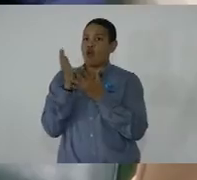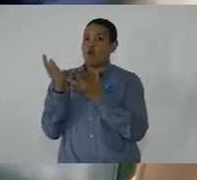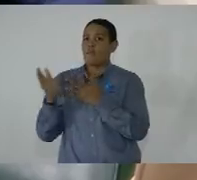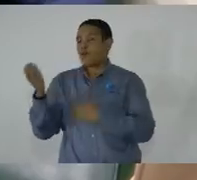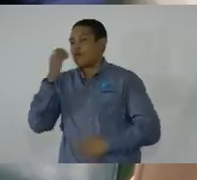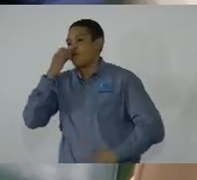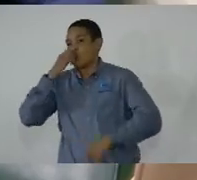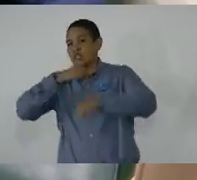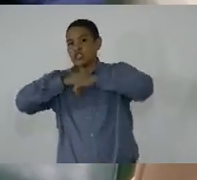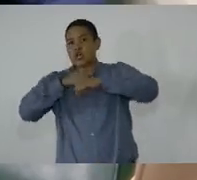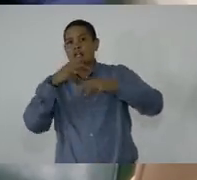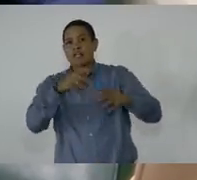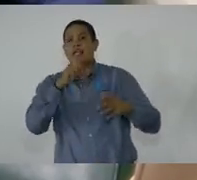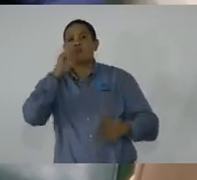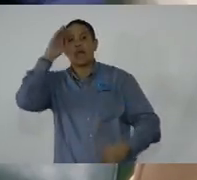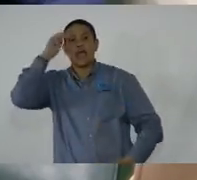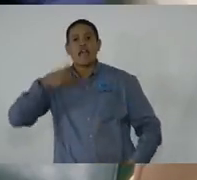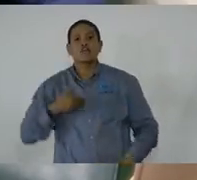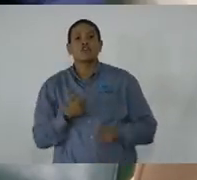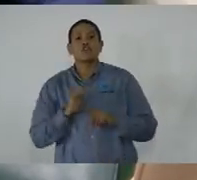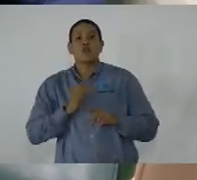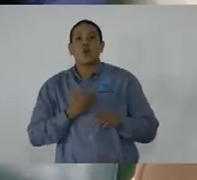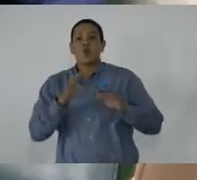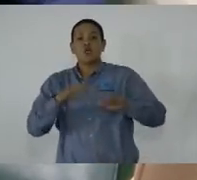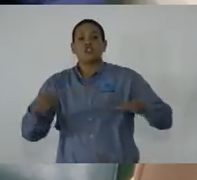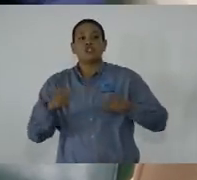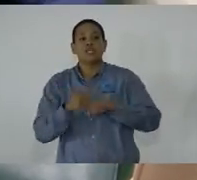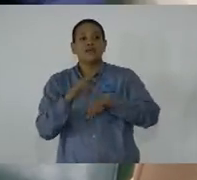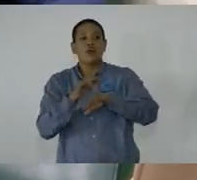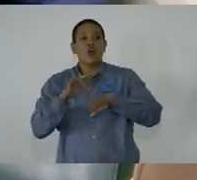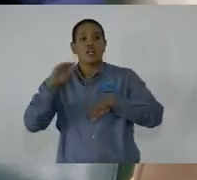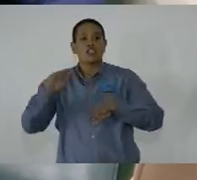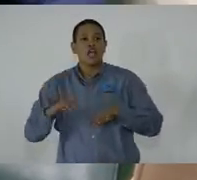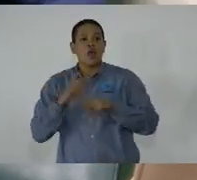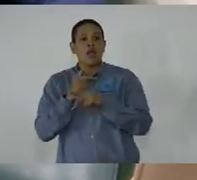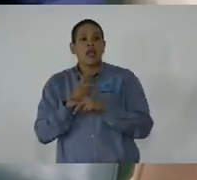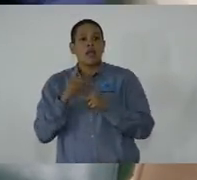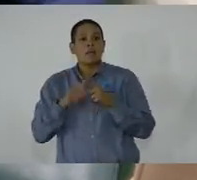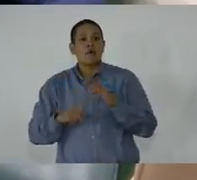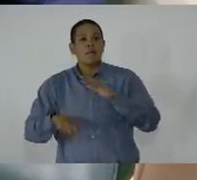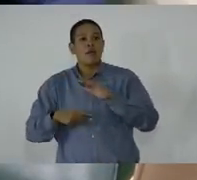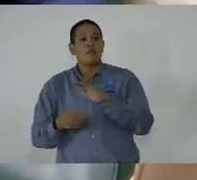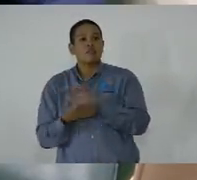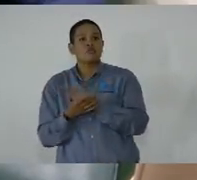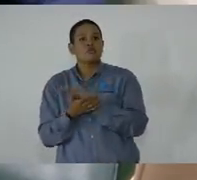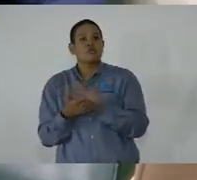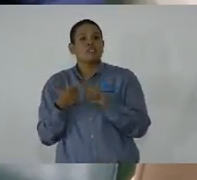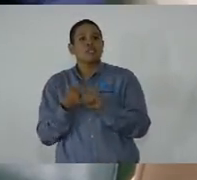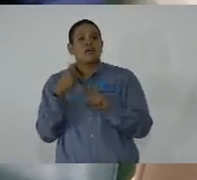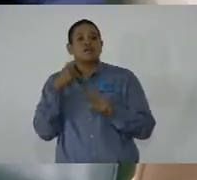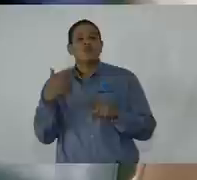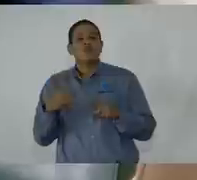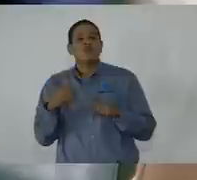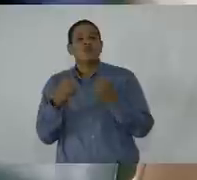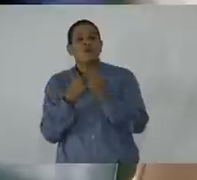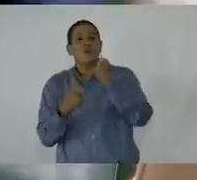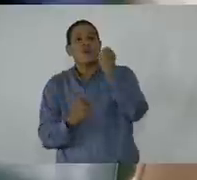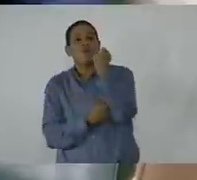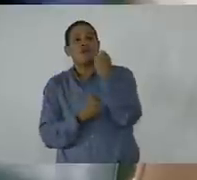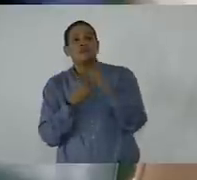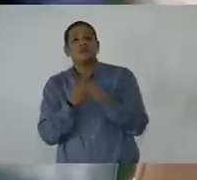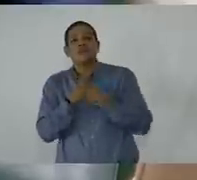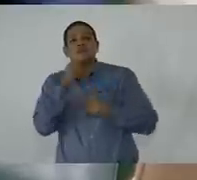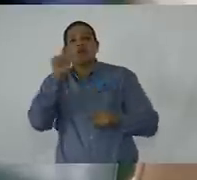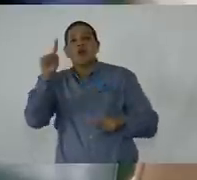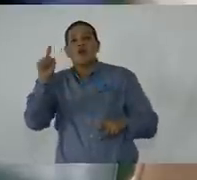food security by introducing to our children in early childhood and primary school the fundamentals of not just